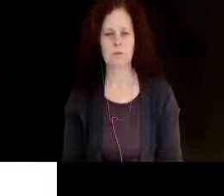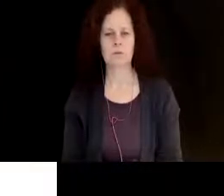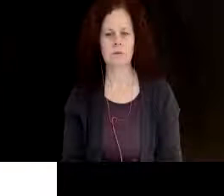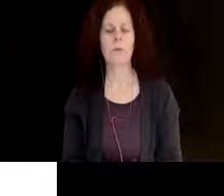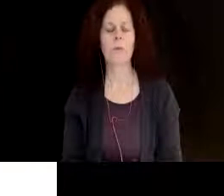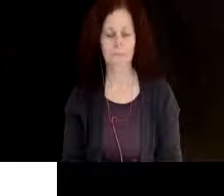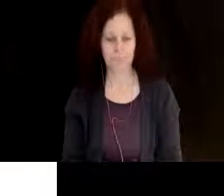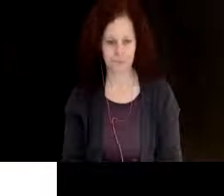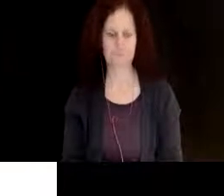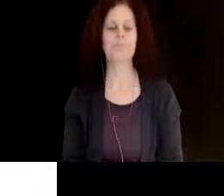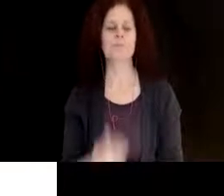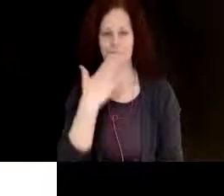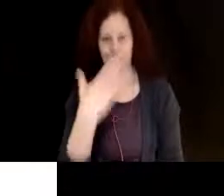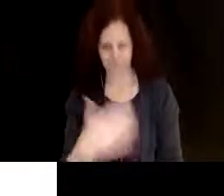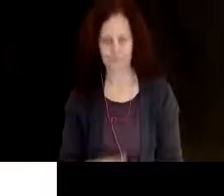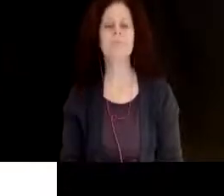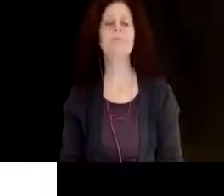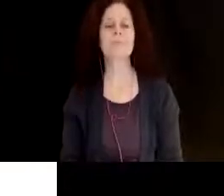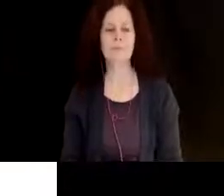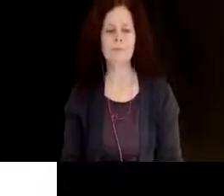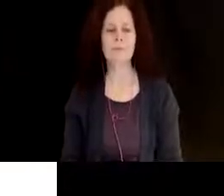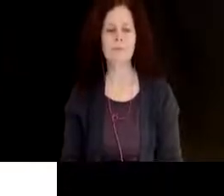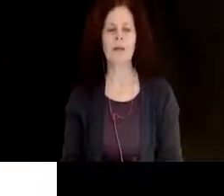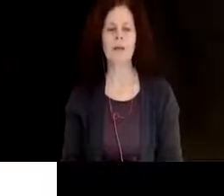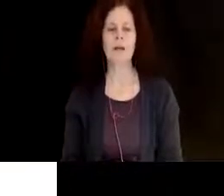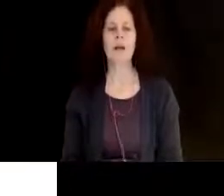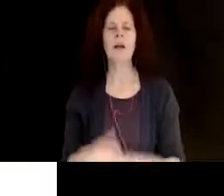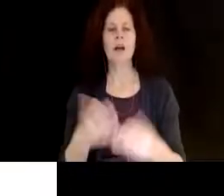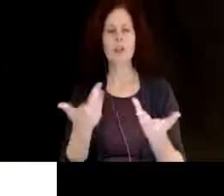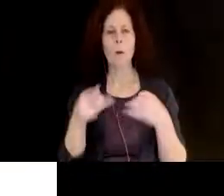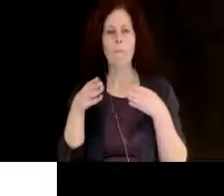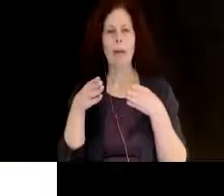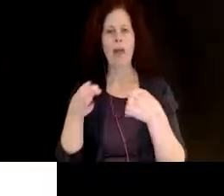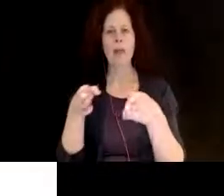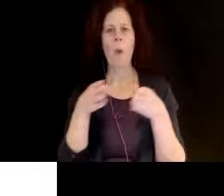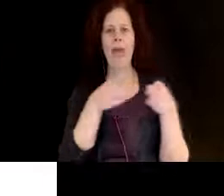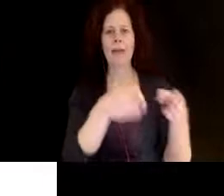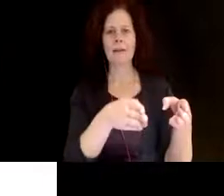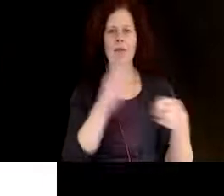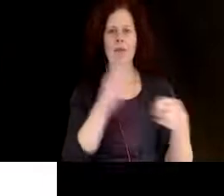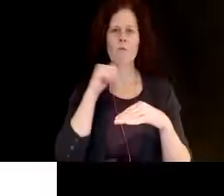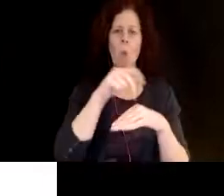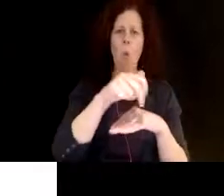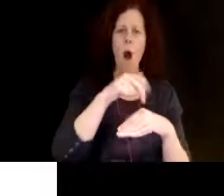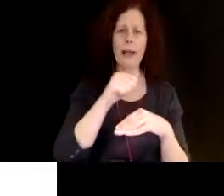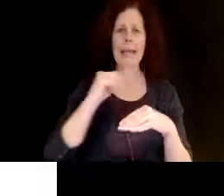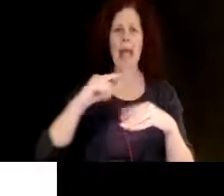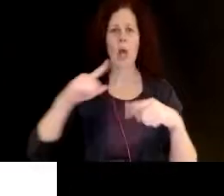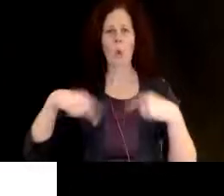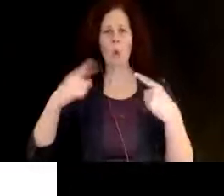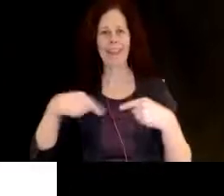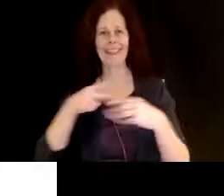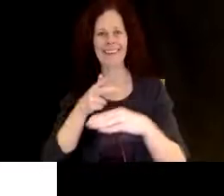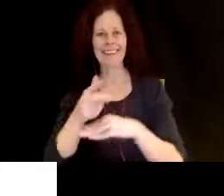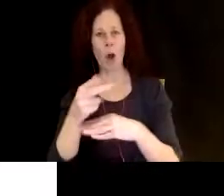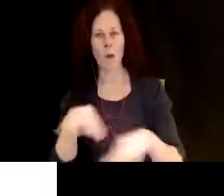So as I was saying, pathways for walking and wheeling are important for people to get to the places that they want to go and to be a part